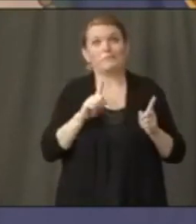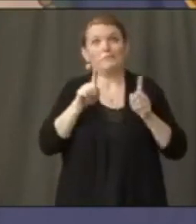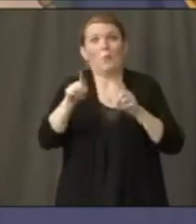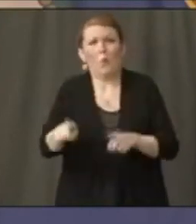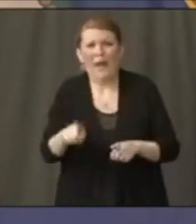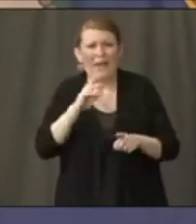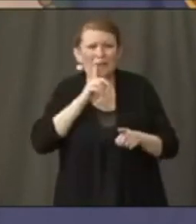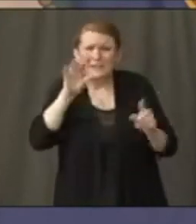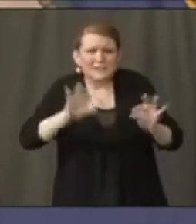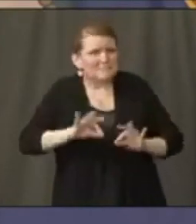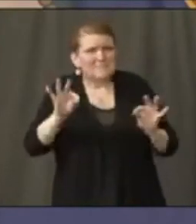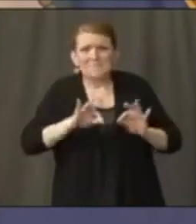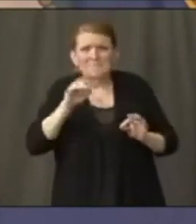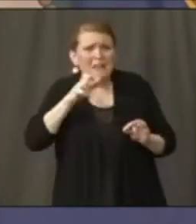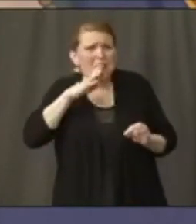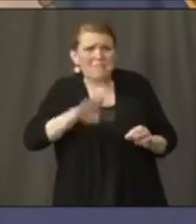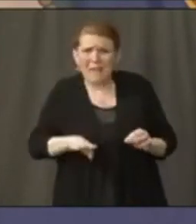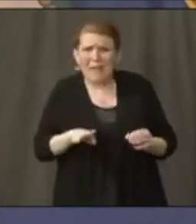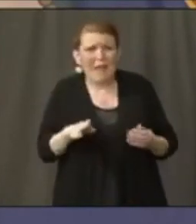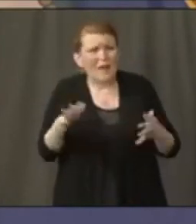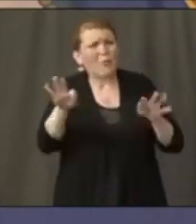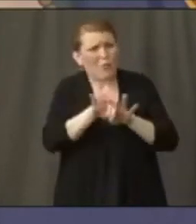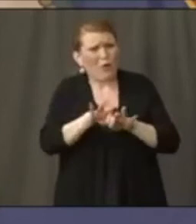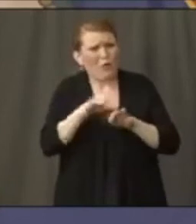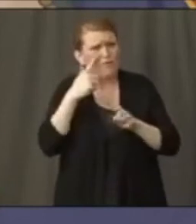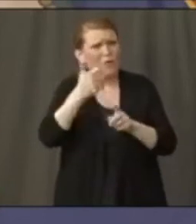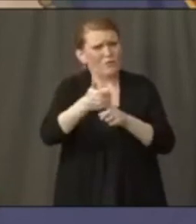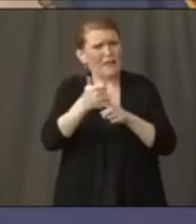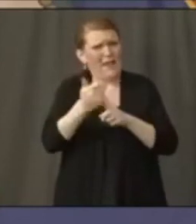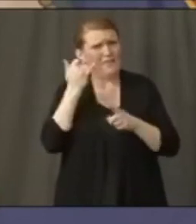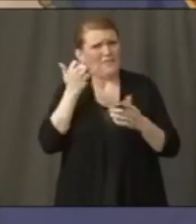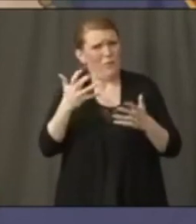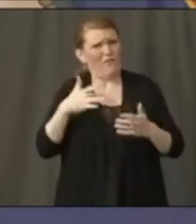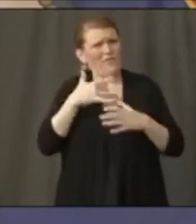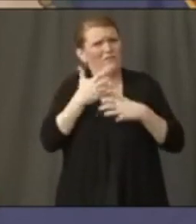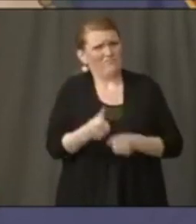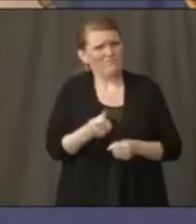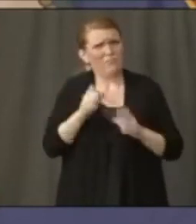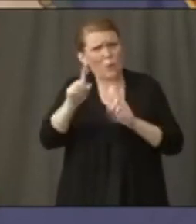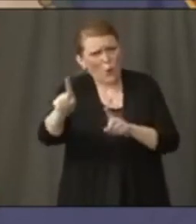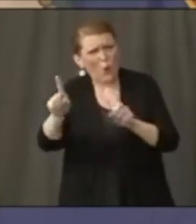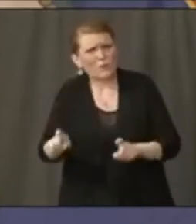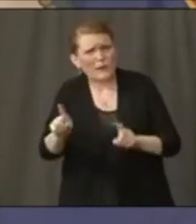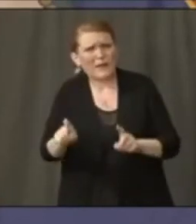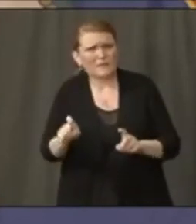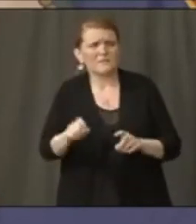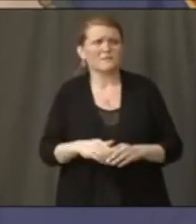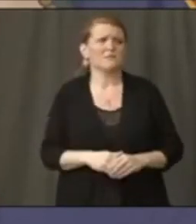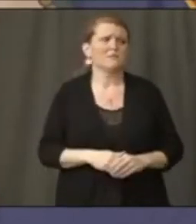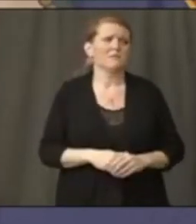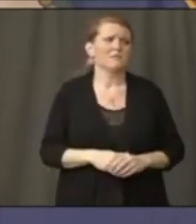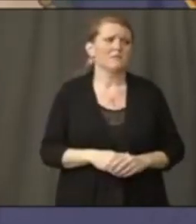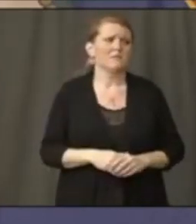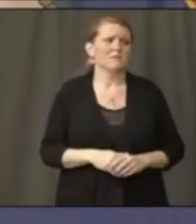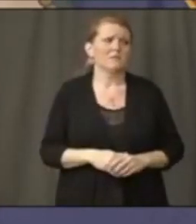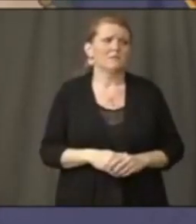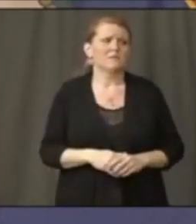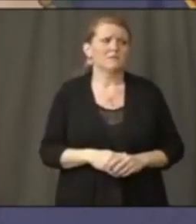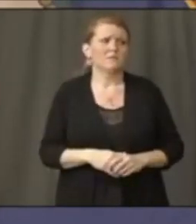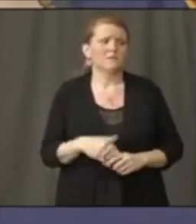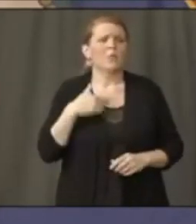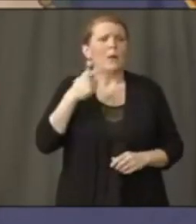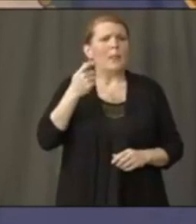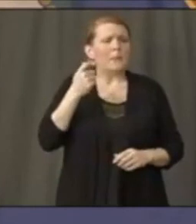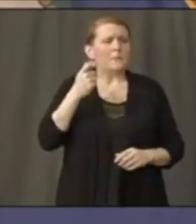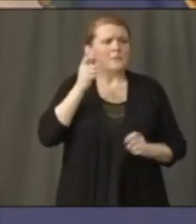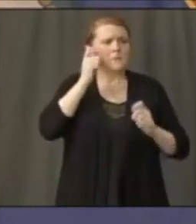vaccinations and the such. We've had that conversation before. And I was just a little surprised to hear the American Academy of Pediatrics say there are